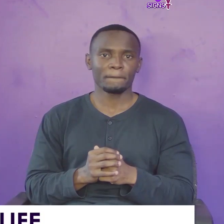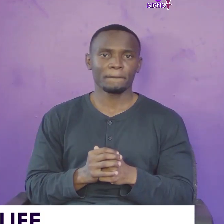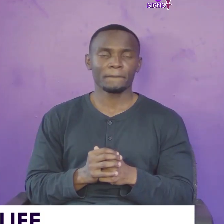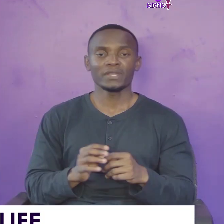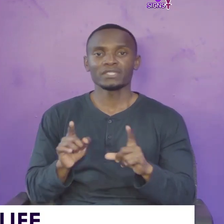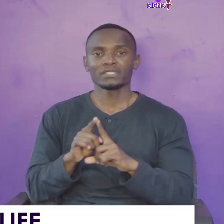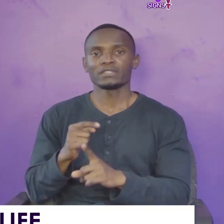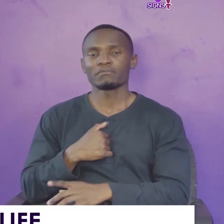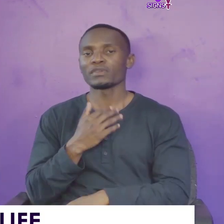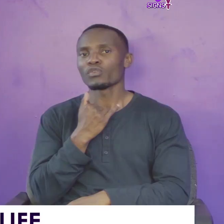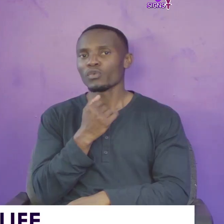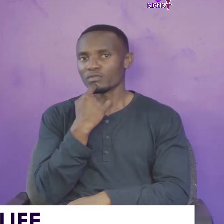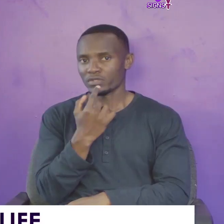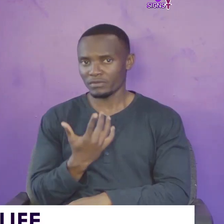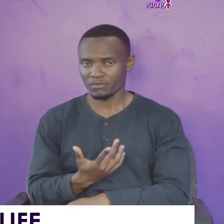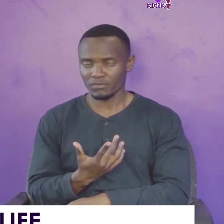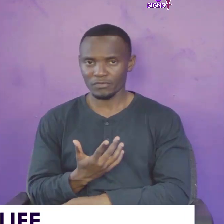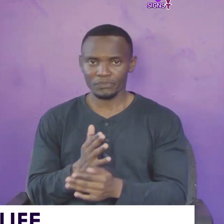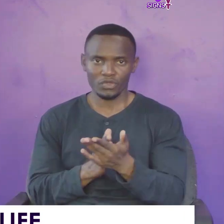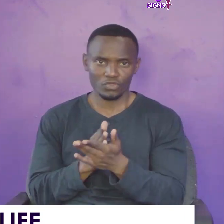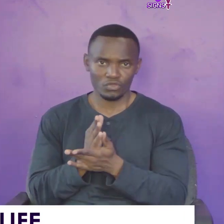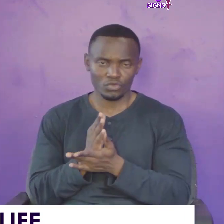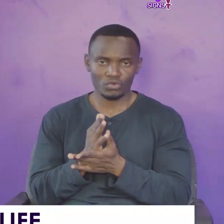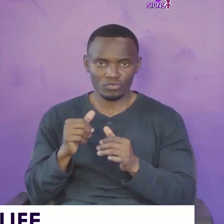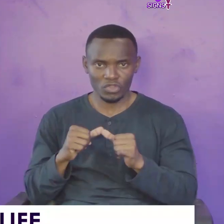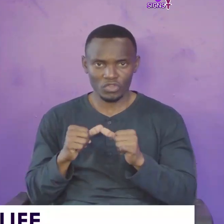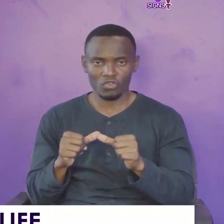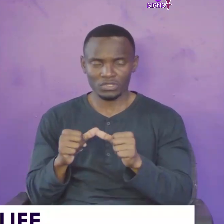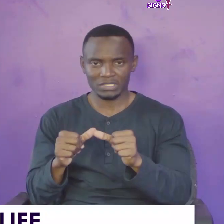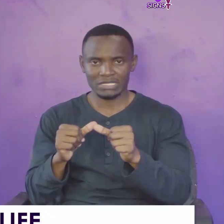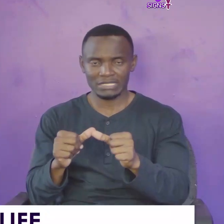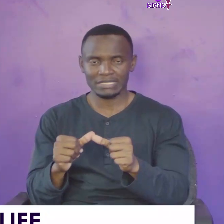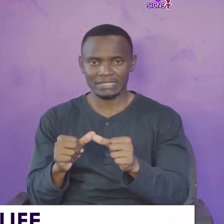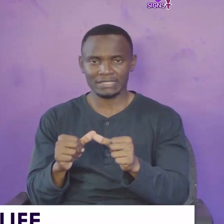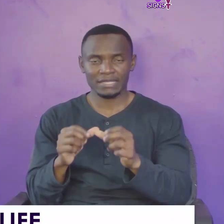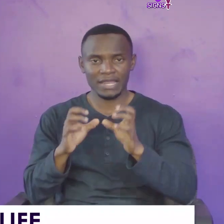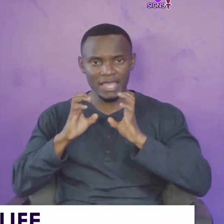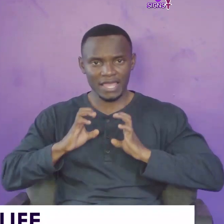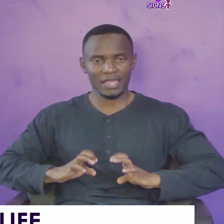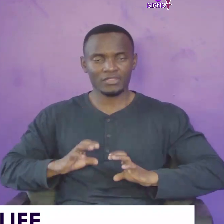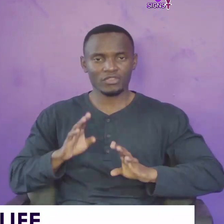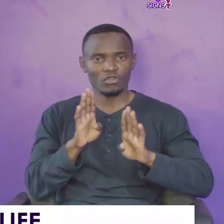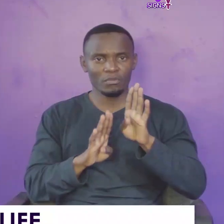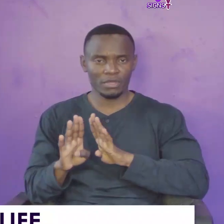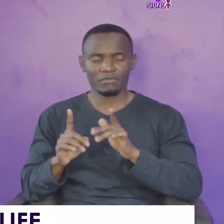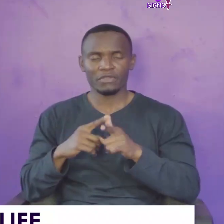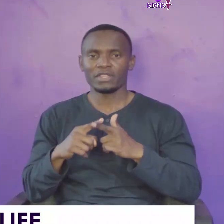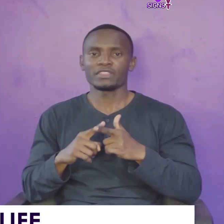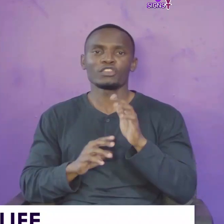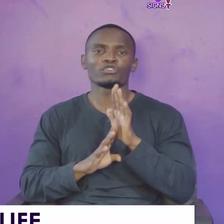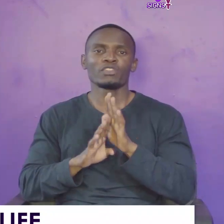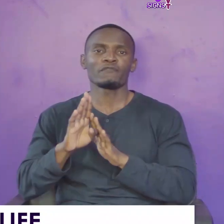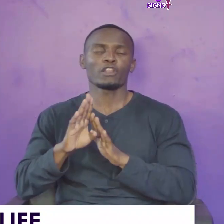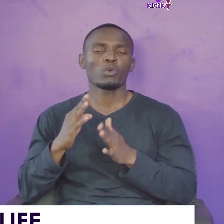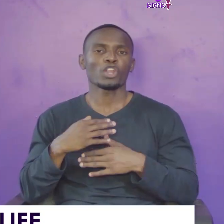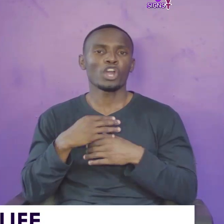point out that through consistent ethical conduct, trust is built.